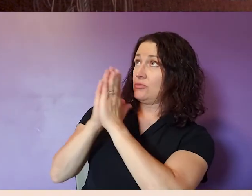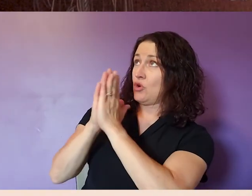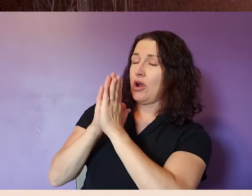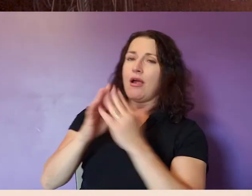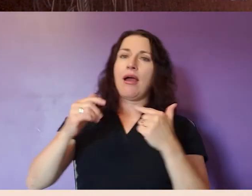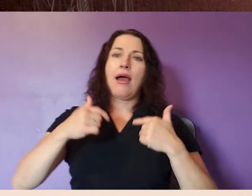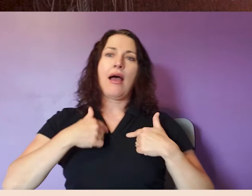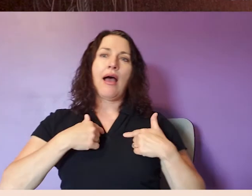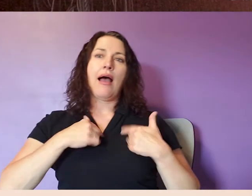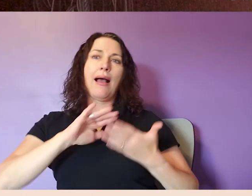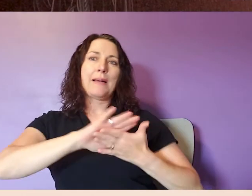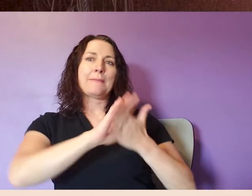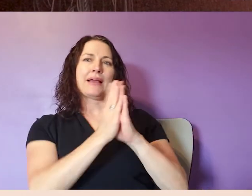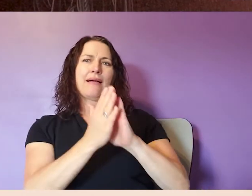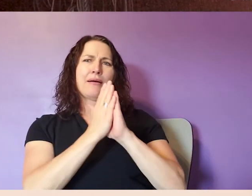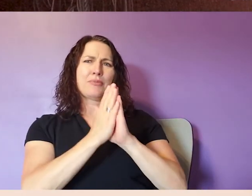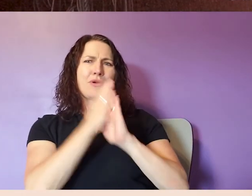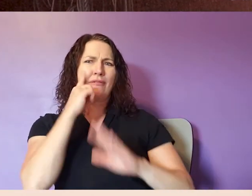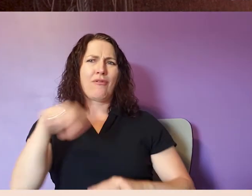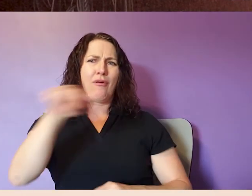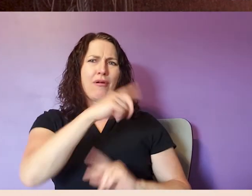day that i don't pray